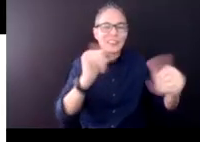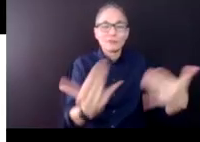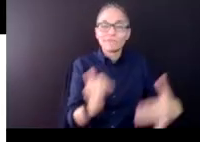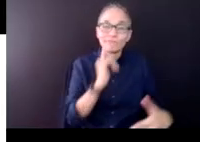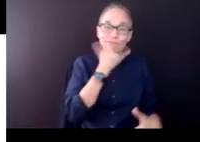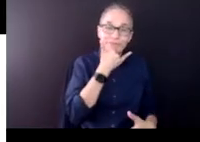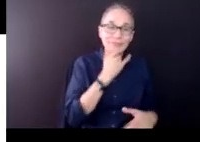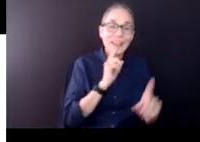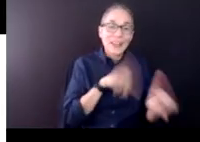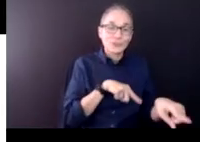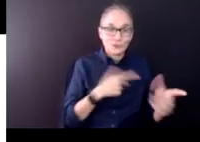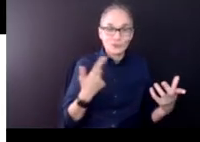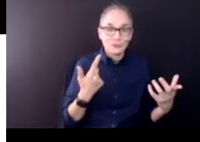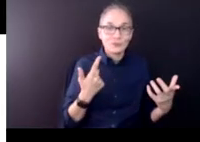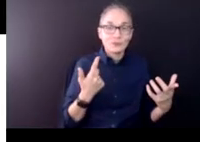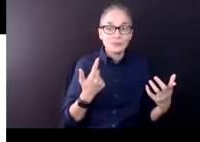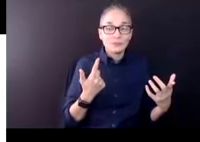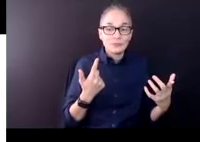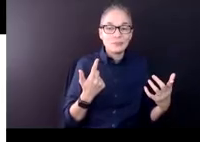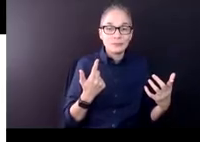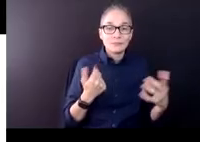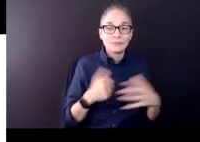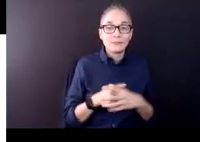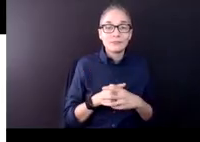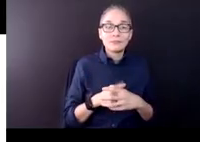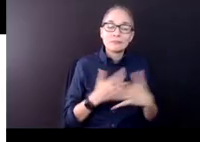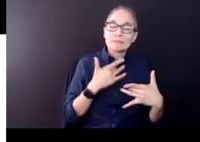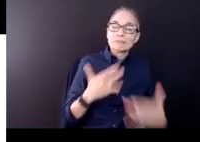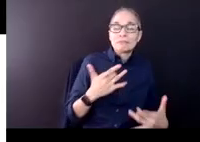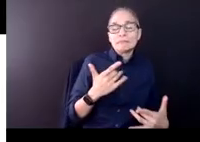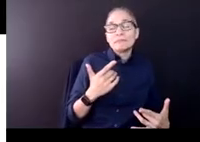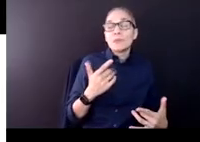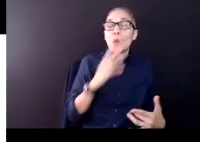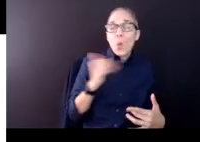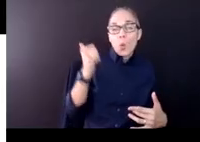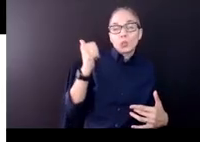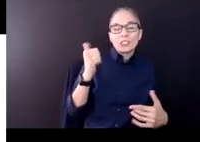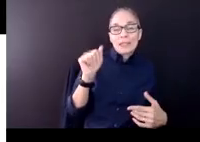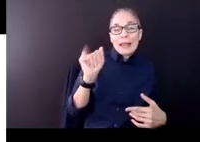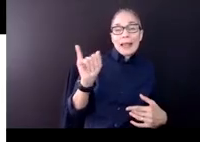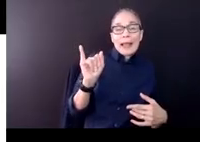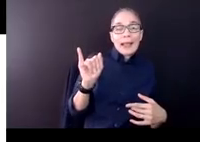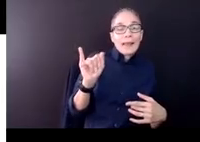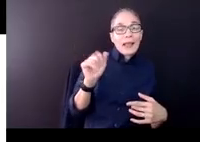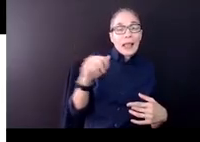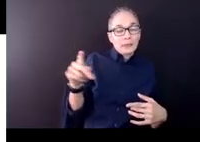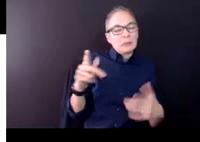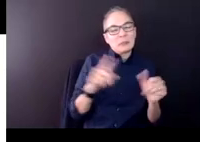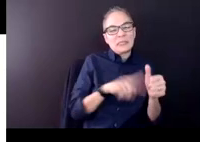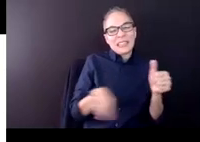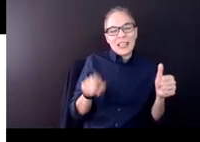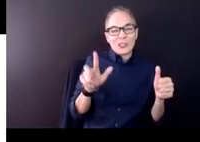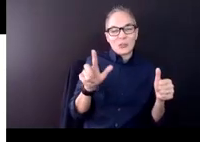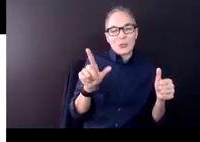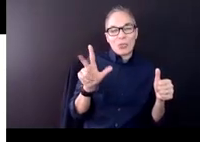answer. Right. And older or smaller models, there's a 10 to 80% chance of AI hallucination.